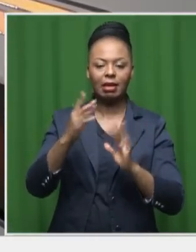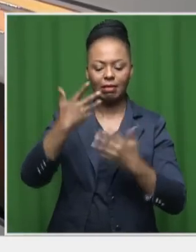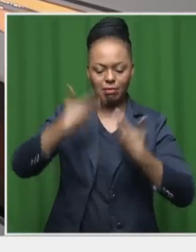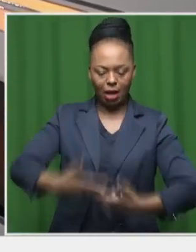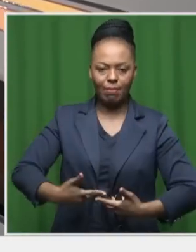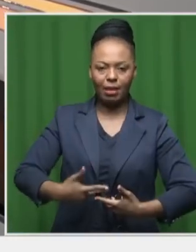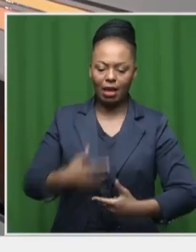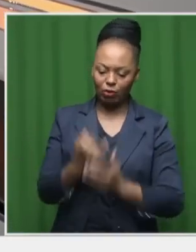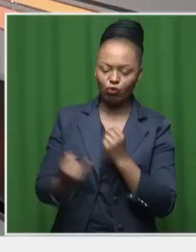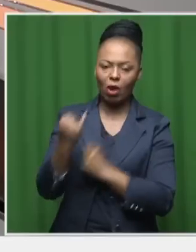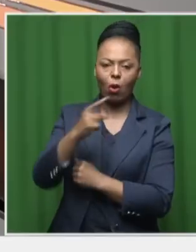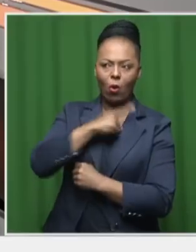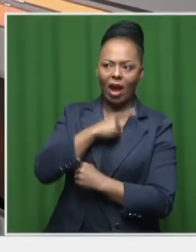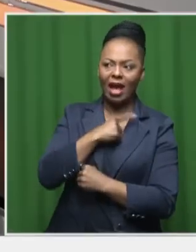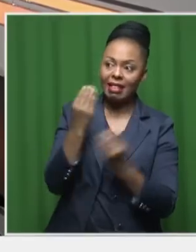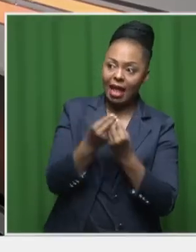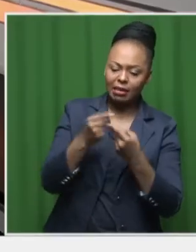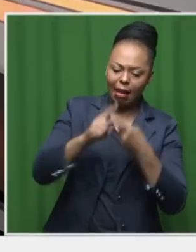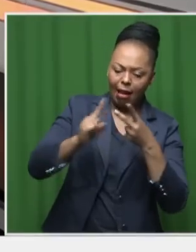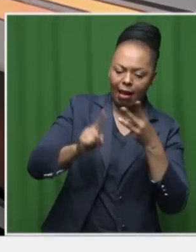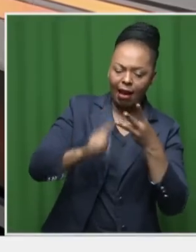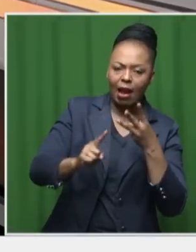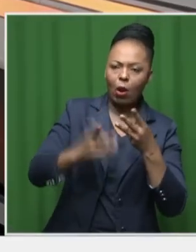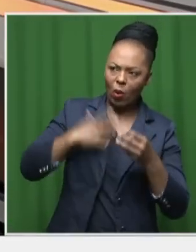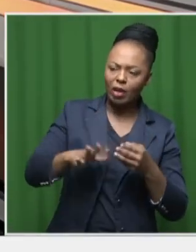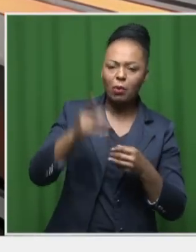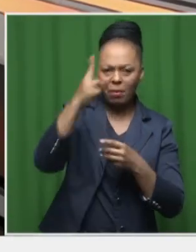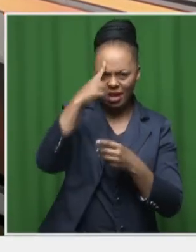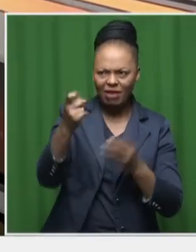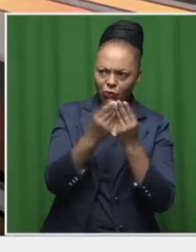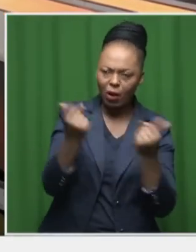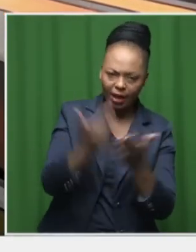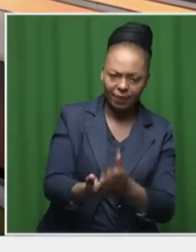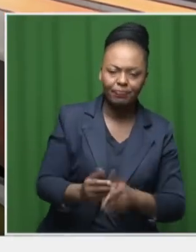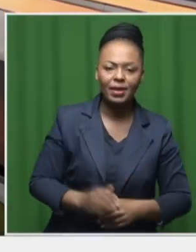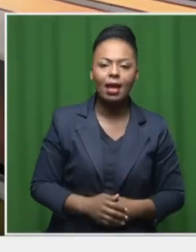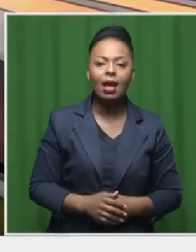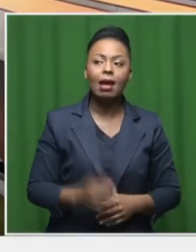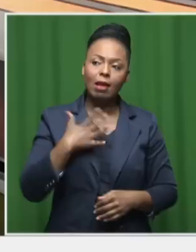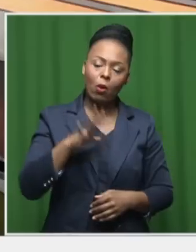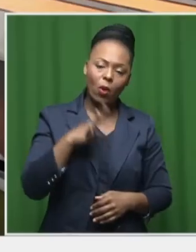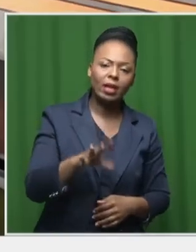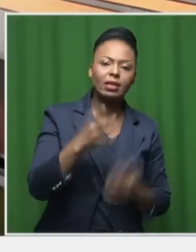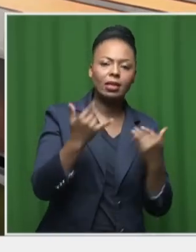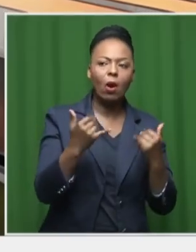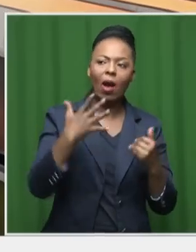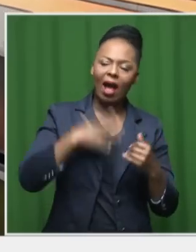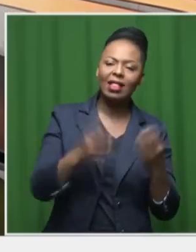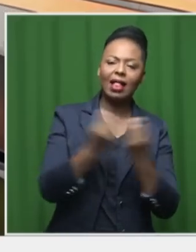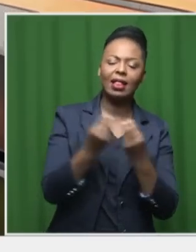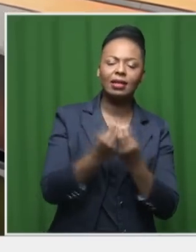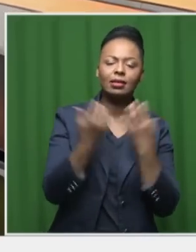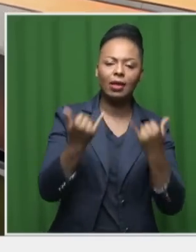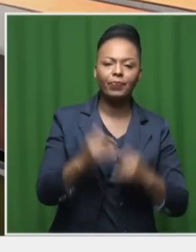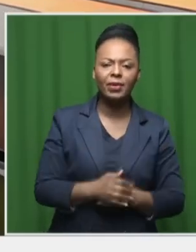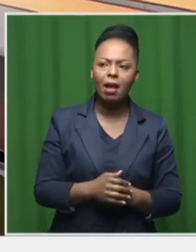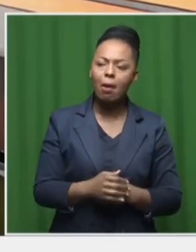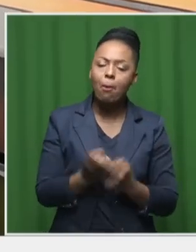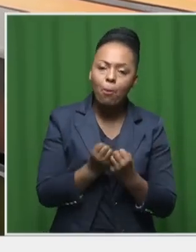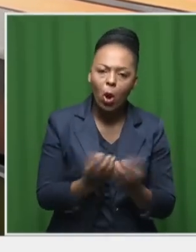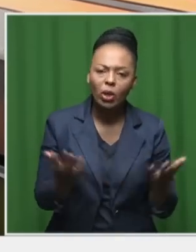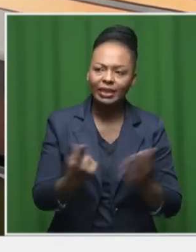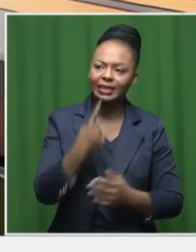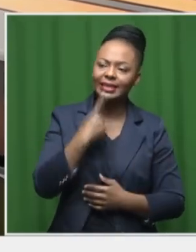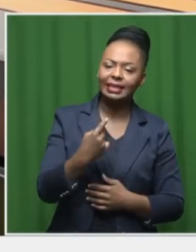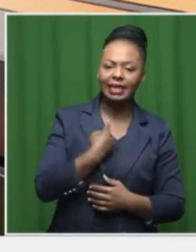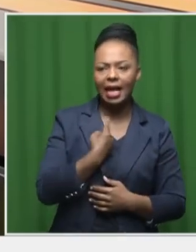to believe that these things can work. But Pali, I want to speak to you now. You know, one of the things that is actually getting to me is how we keep on calling